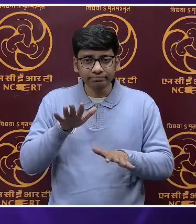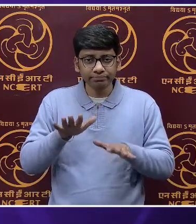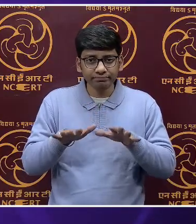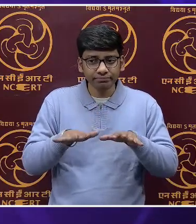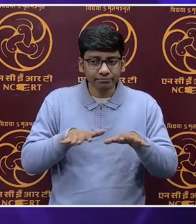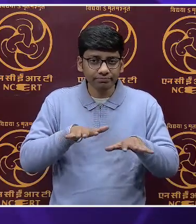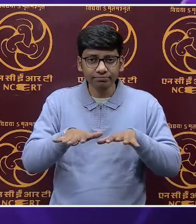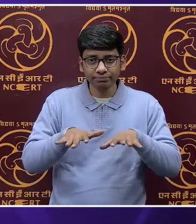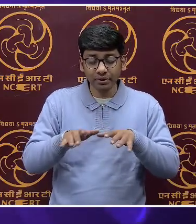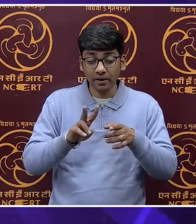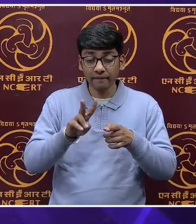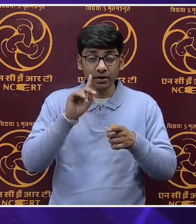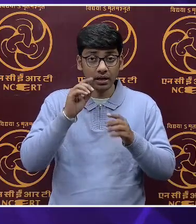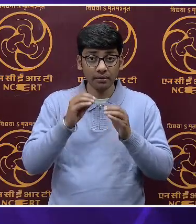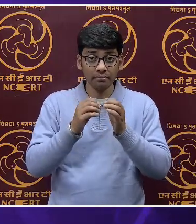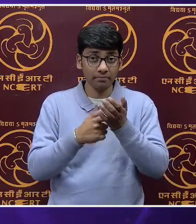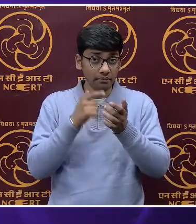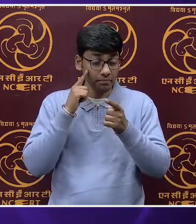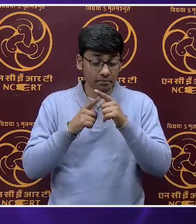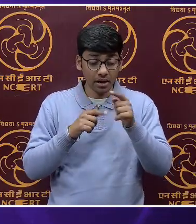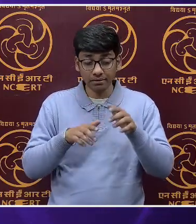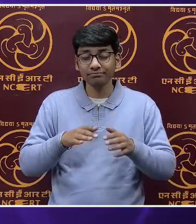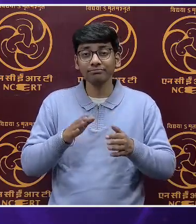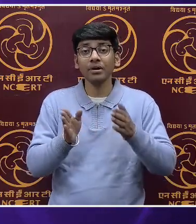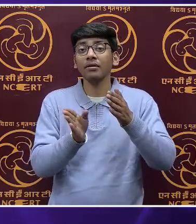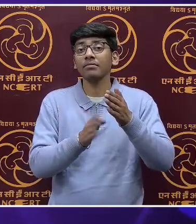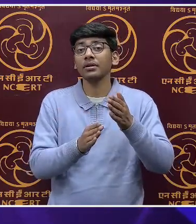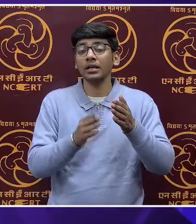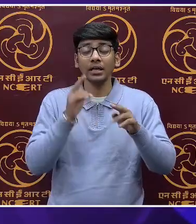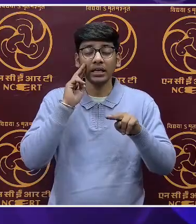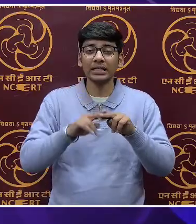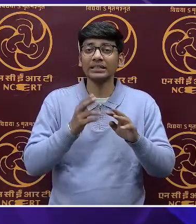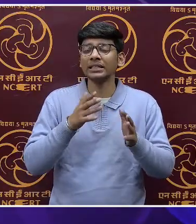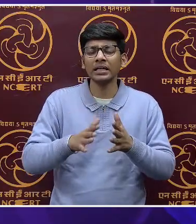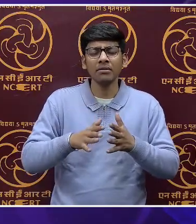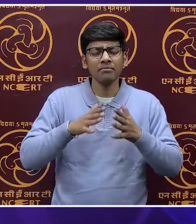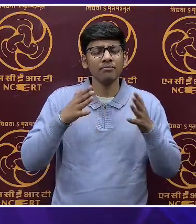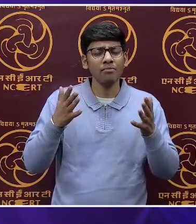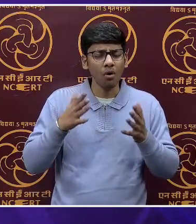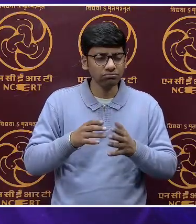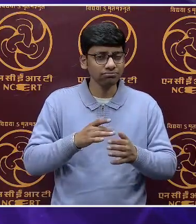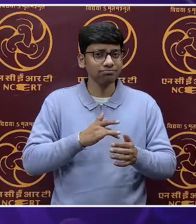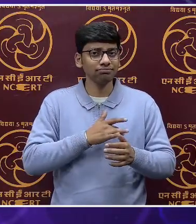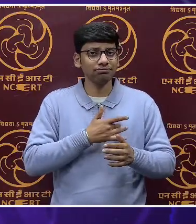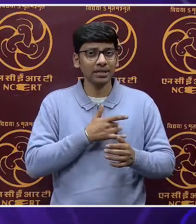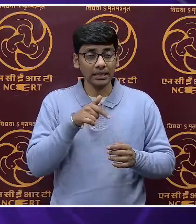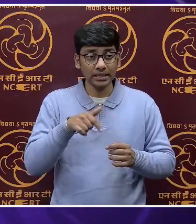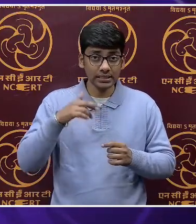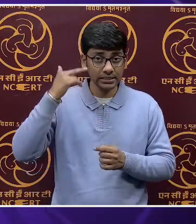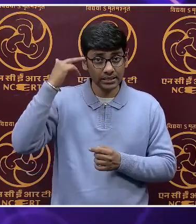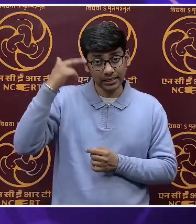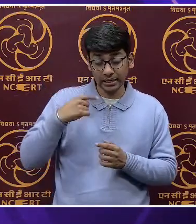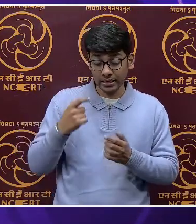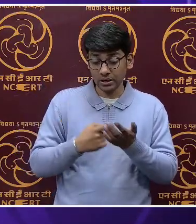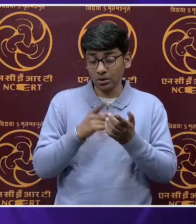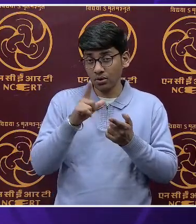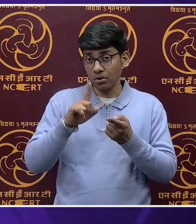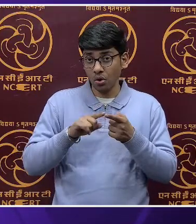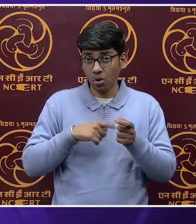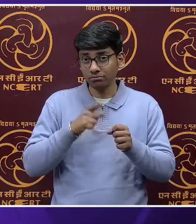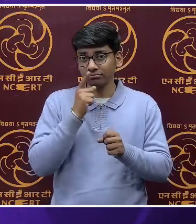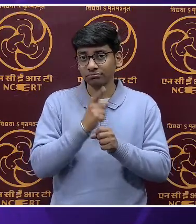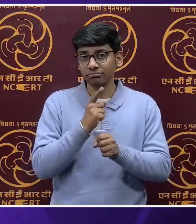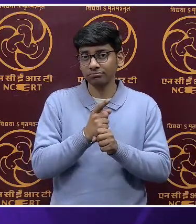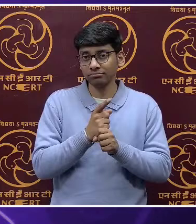very correct in the beginning of the chapter itself. Of course, that we get the vibration. That's amazing. In fact, I'm also fascinated by the role this teacher is playing.